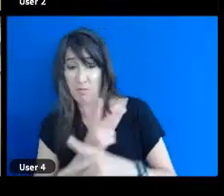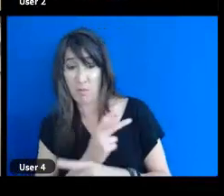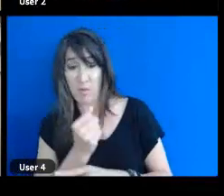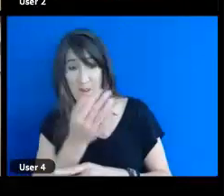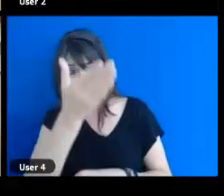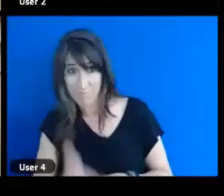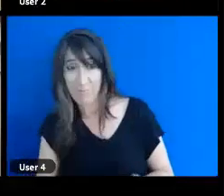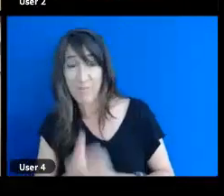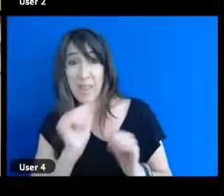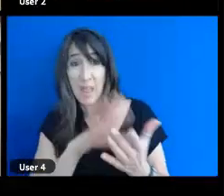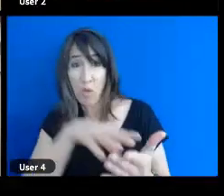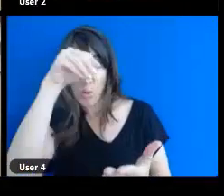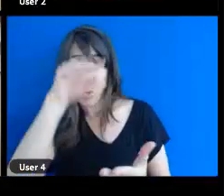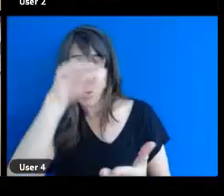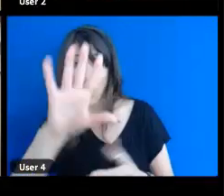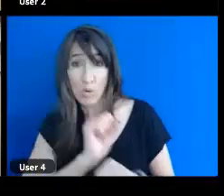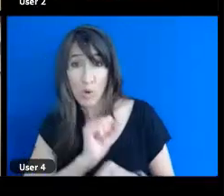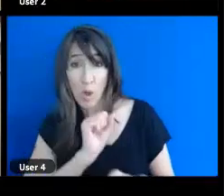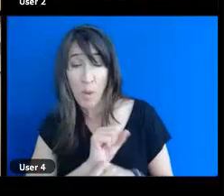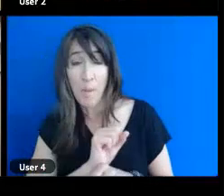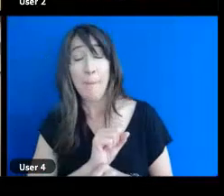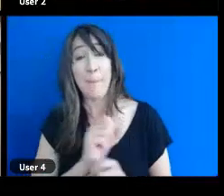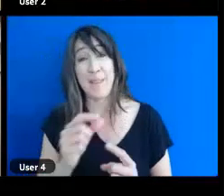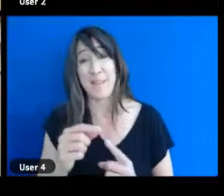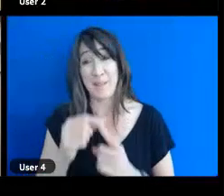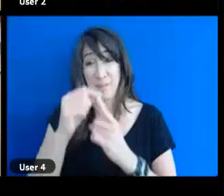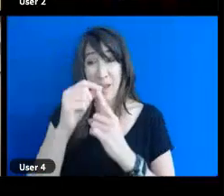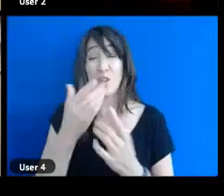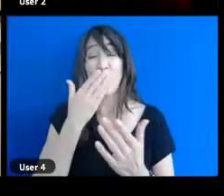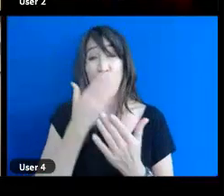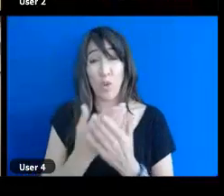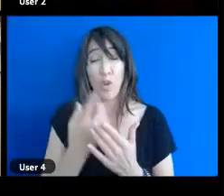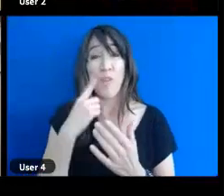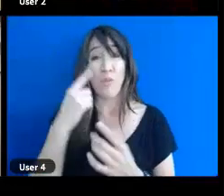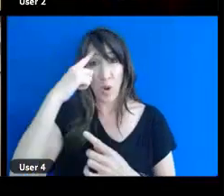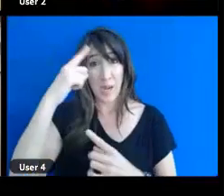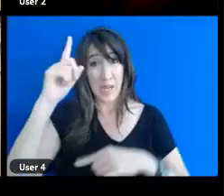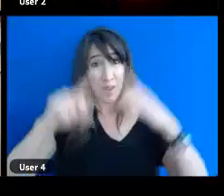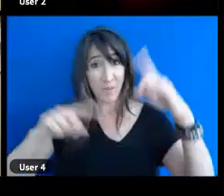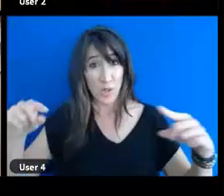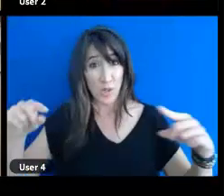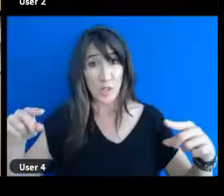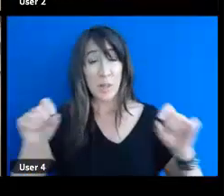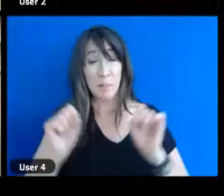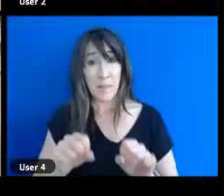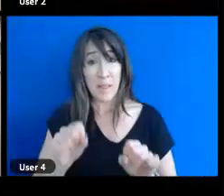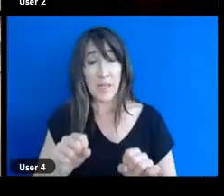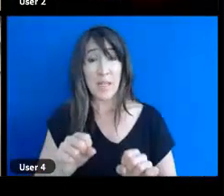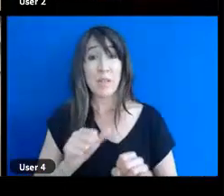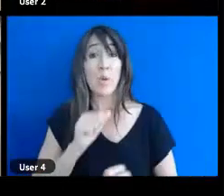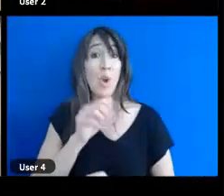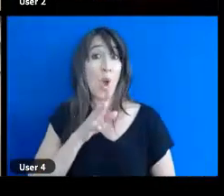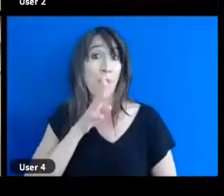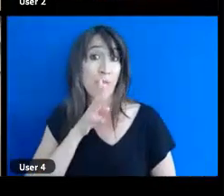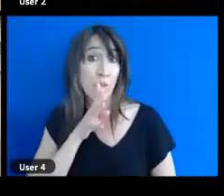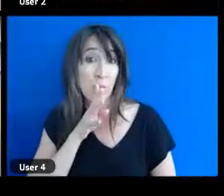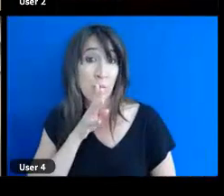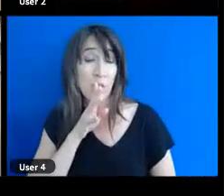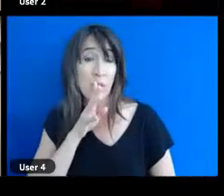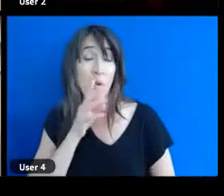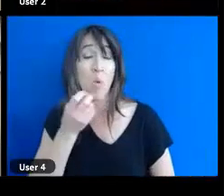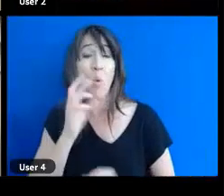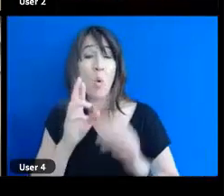great approach, very effective at determining whether a candidate can do or learn task-oriented jobs, especially useful for